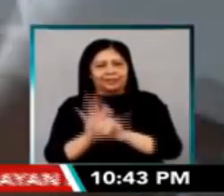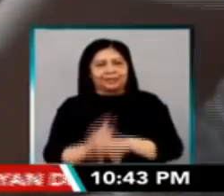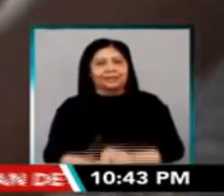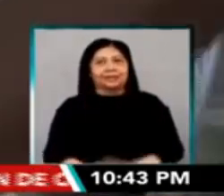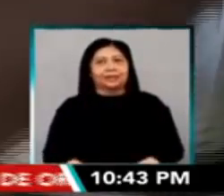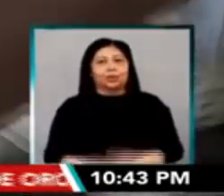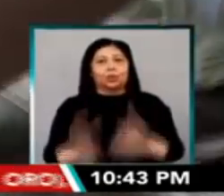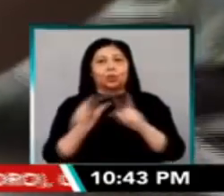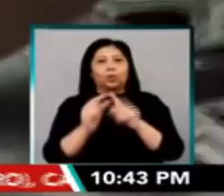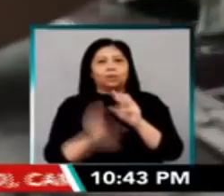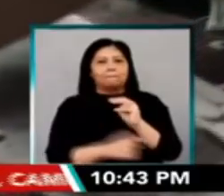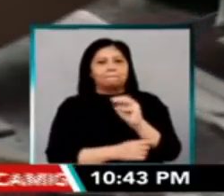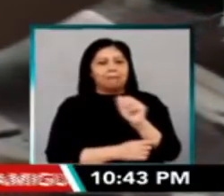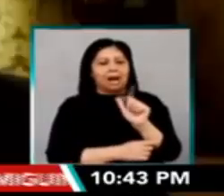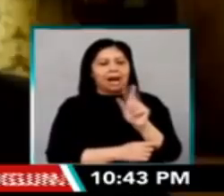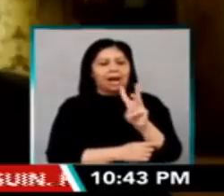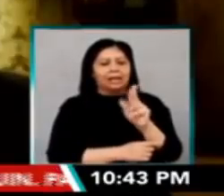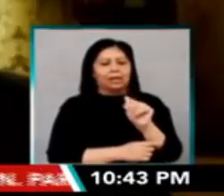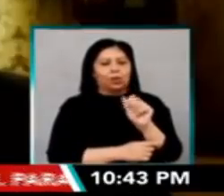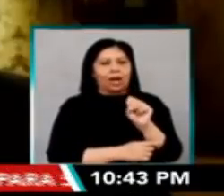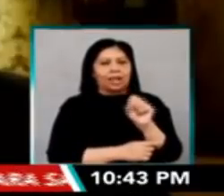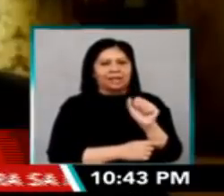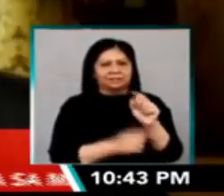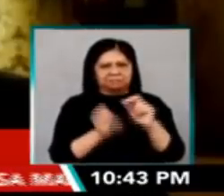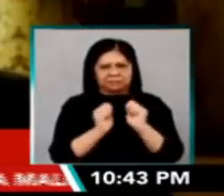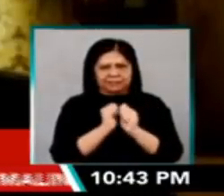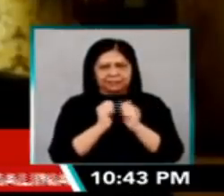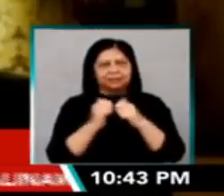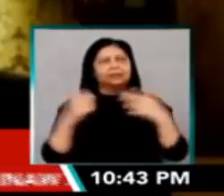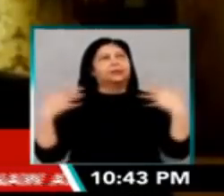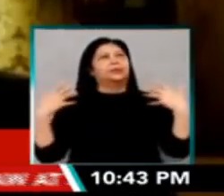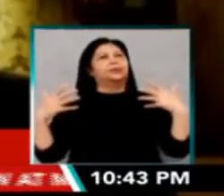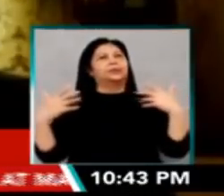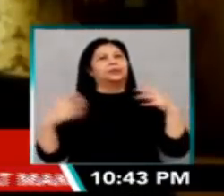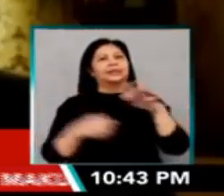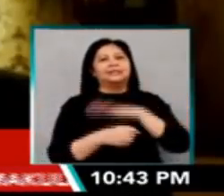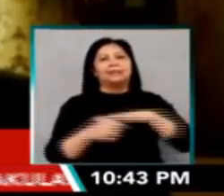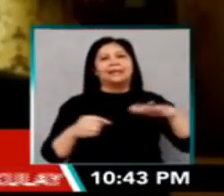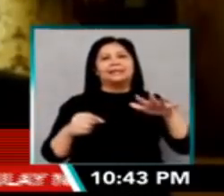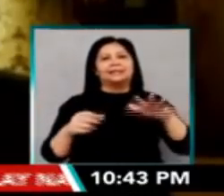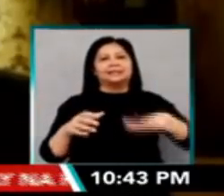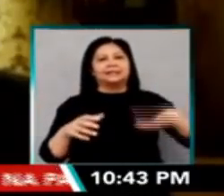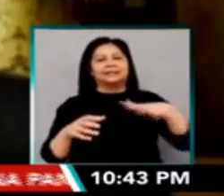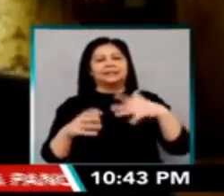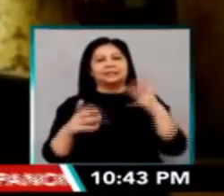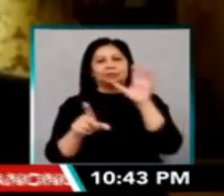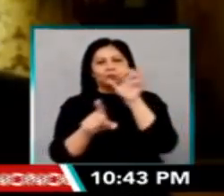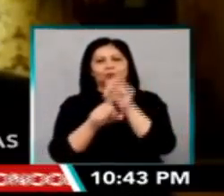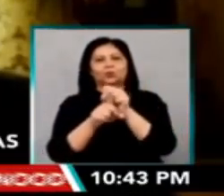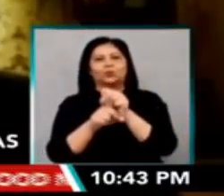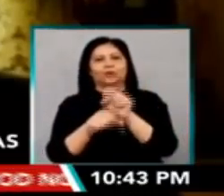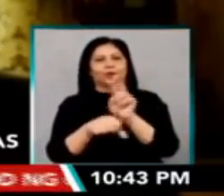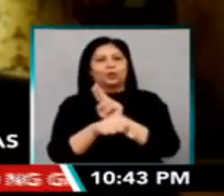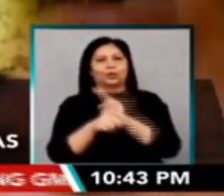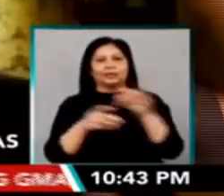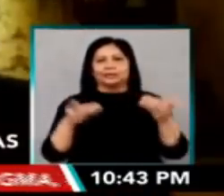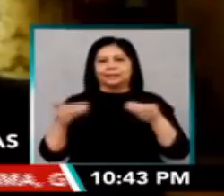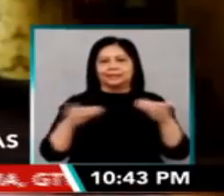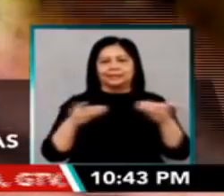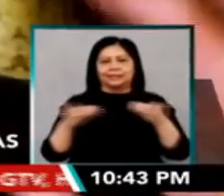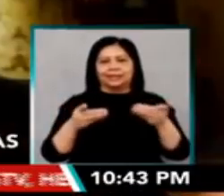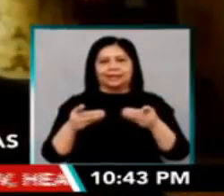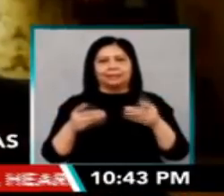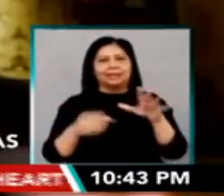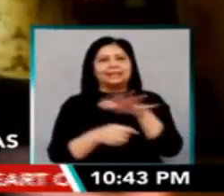kept coming up. So as we know, this is a Filipino concept of space which is used to describe spaces which are